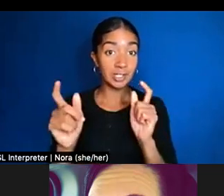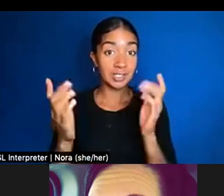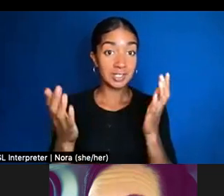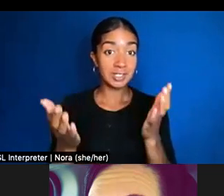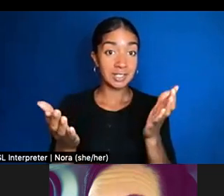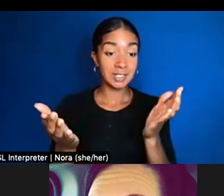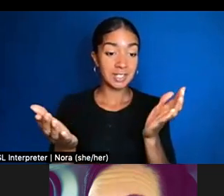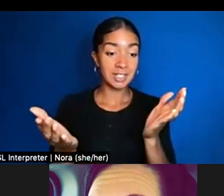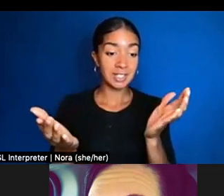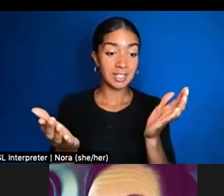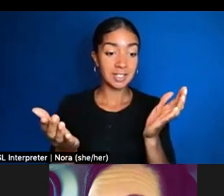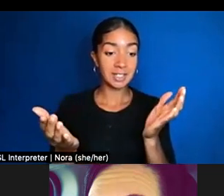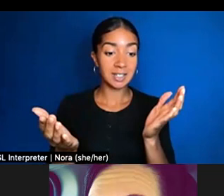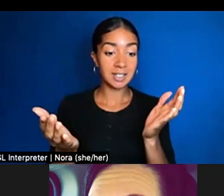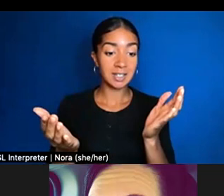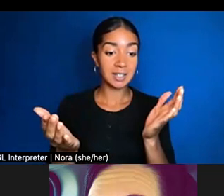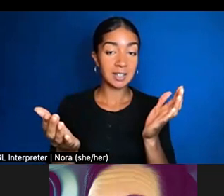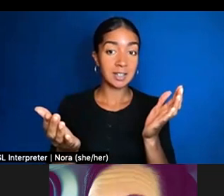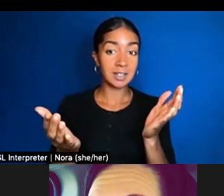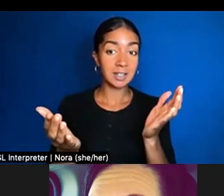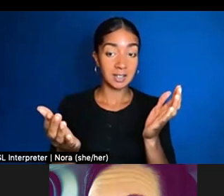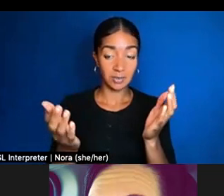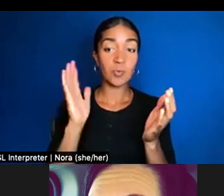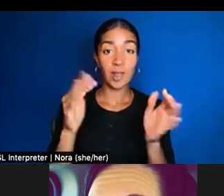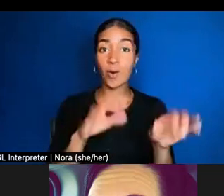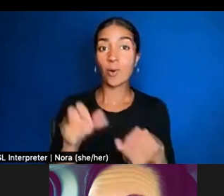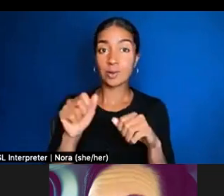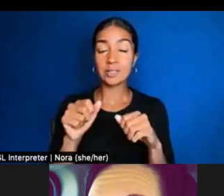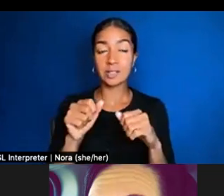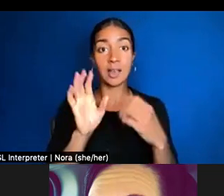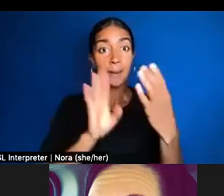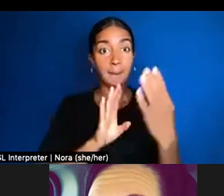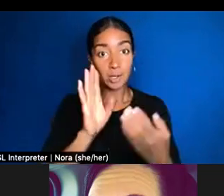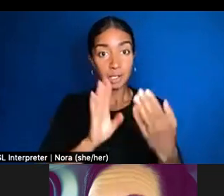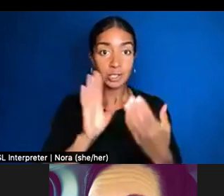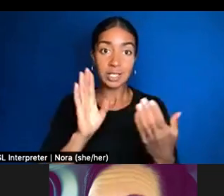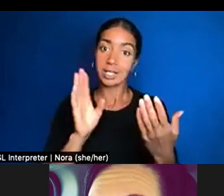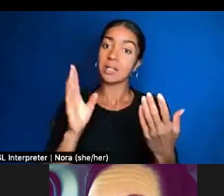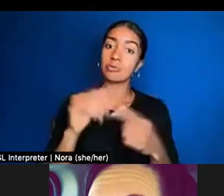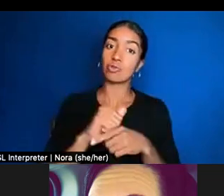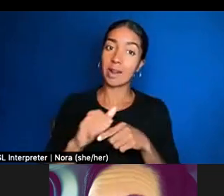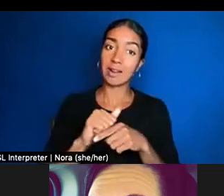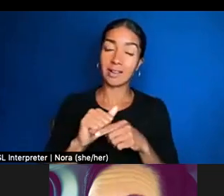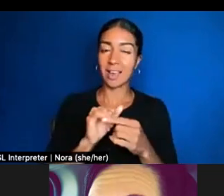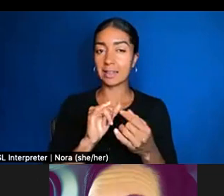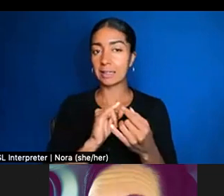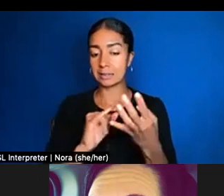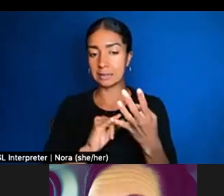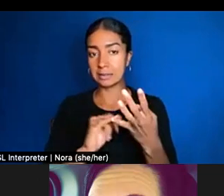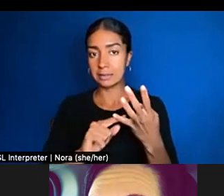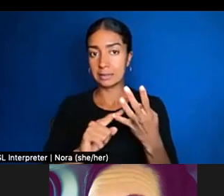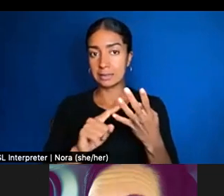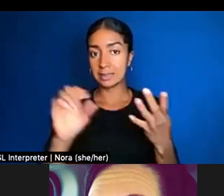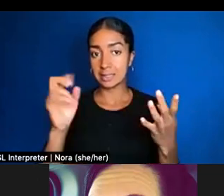be having an in-person one at the end of September. So if you know of folks who doing it online is not for them,